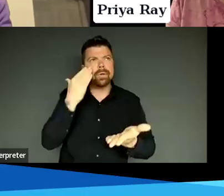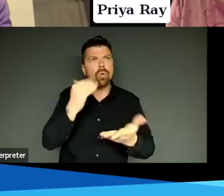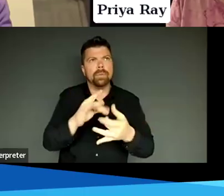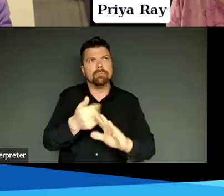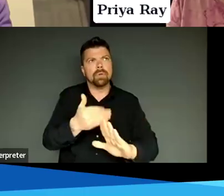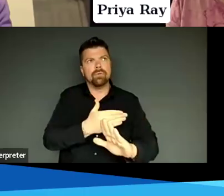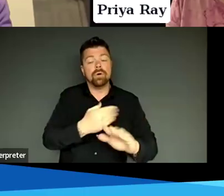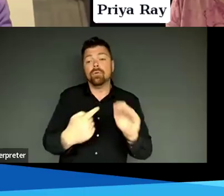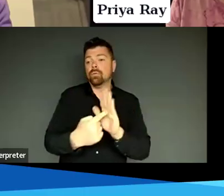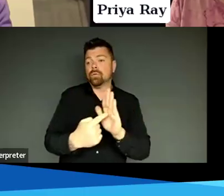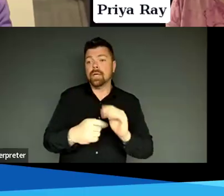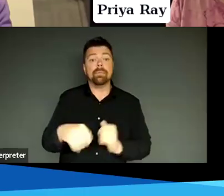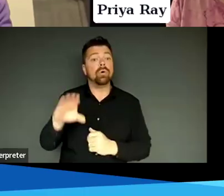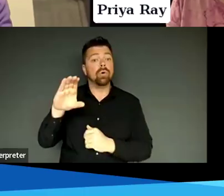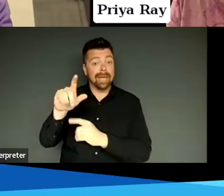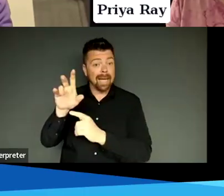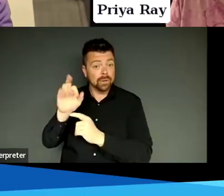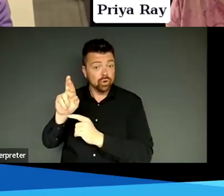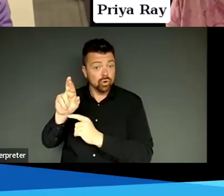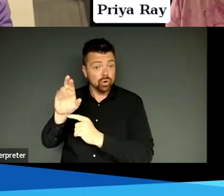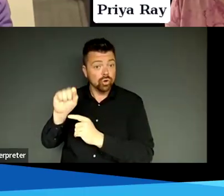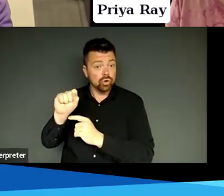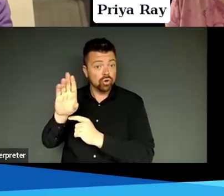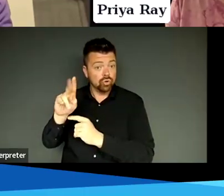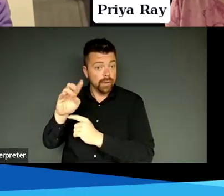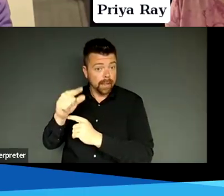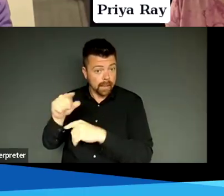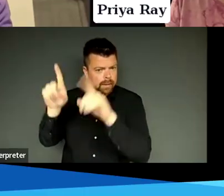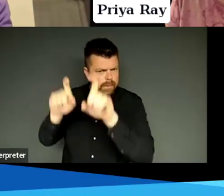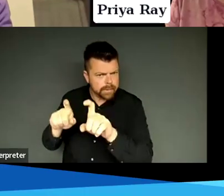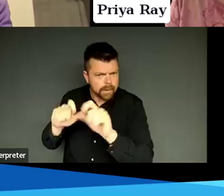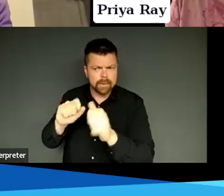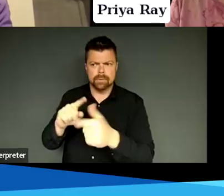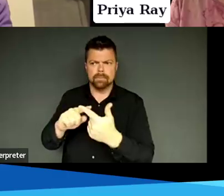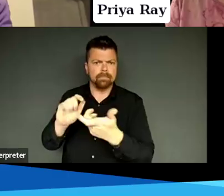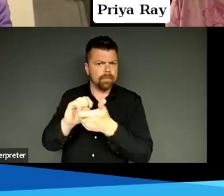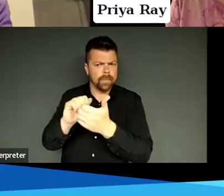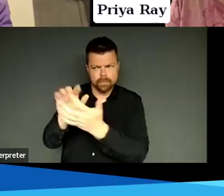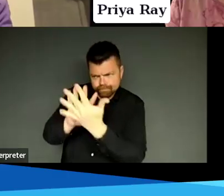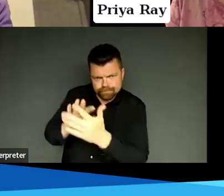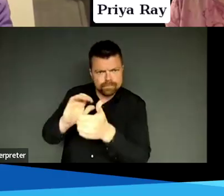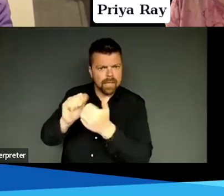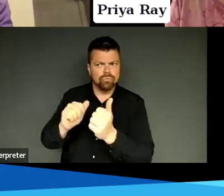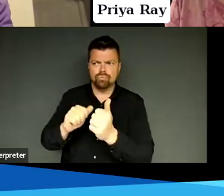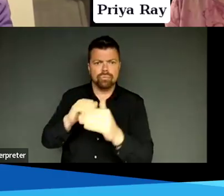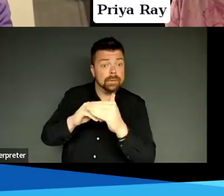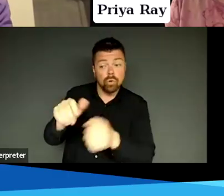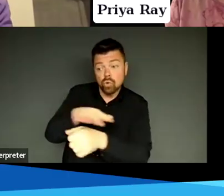were cancer screening and how to get accessible locations and